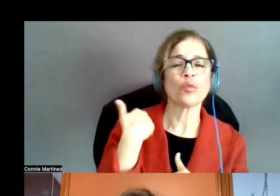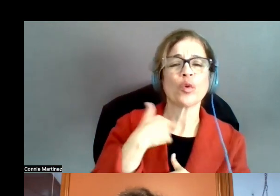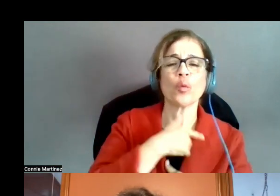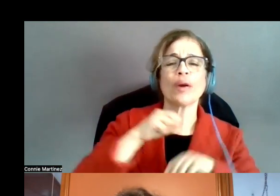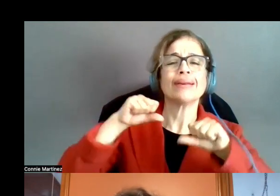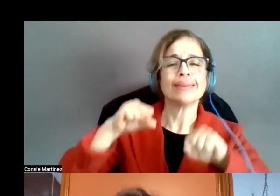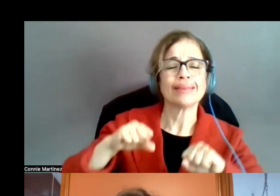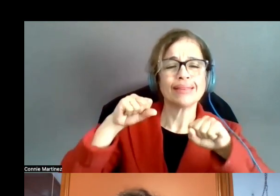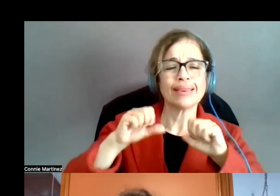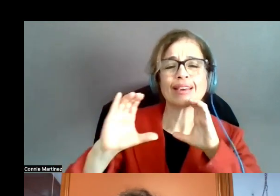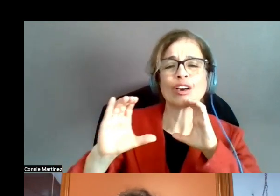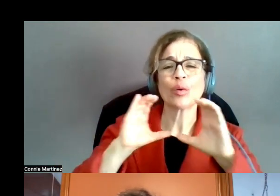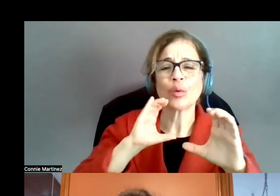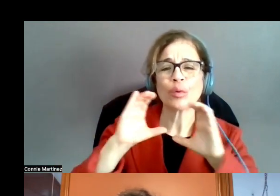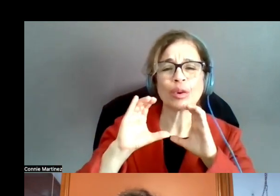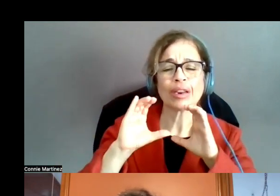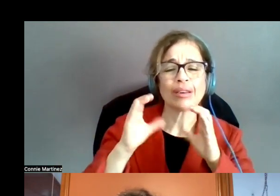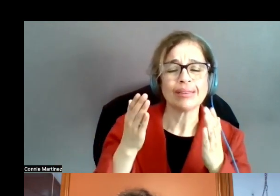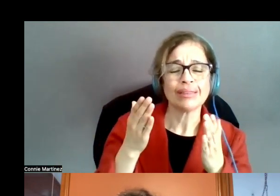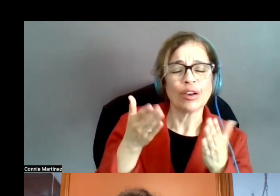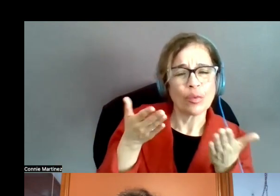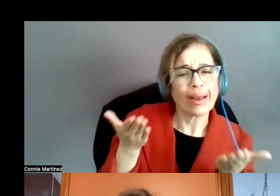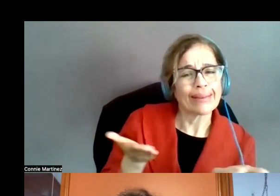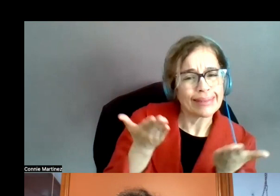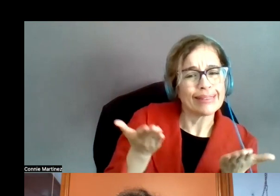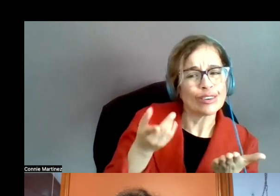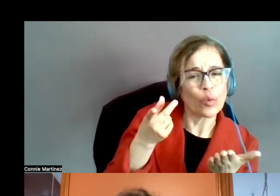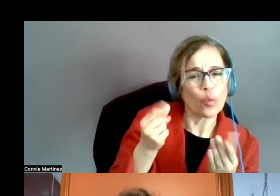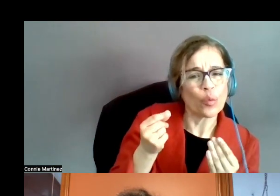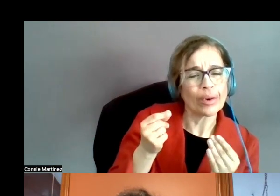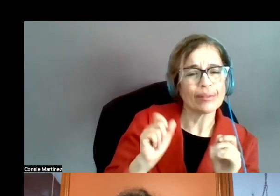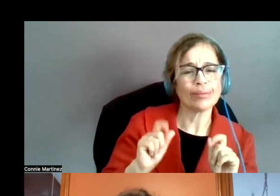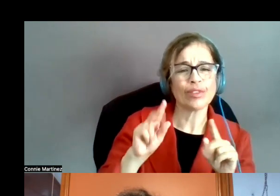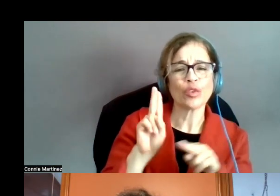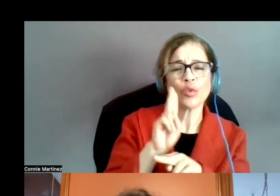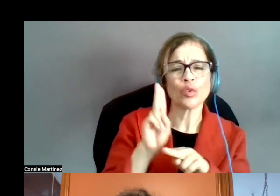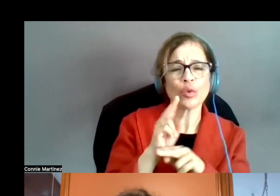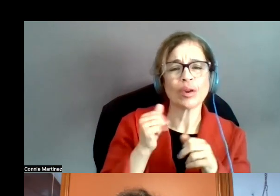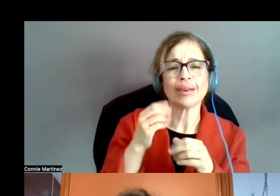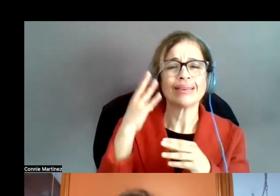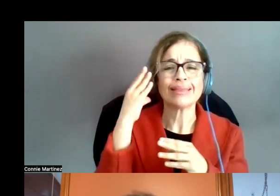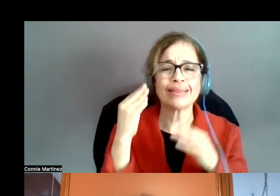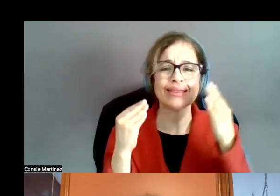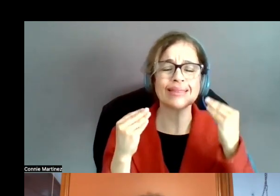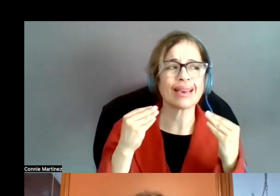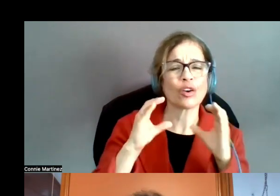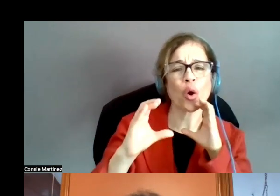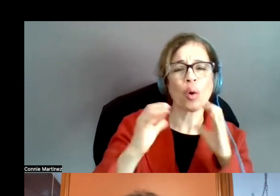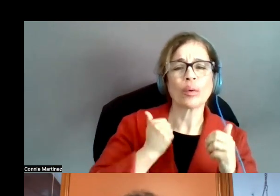able to communicate the way we are doing now, they were probably using sounds